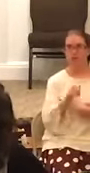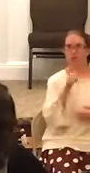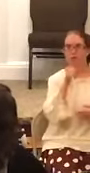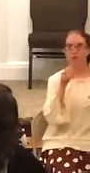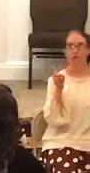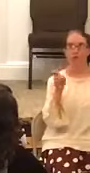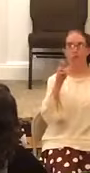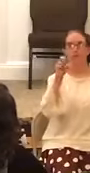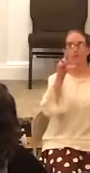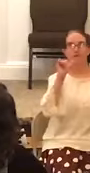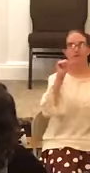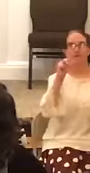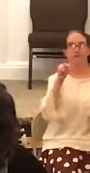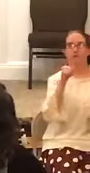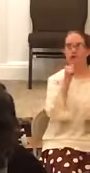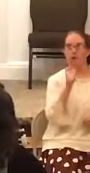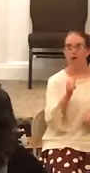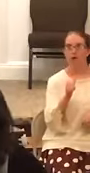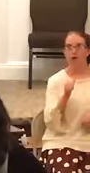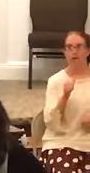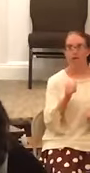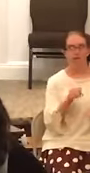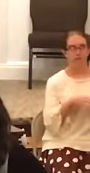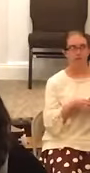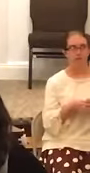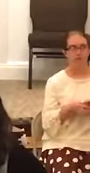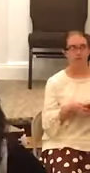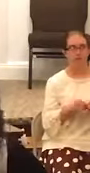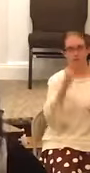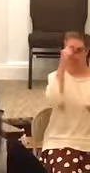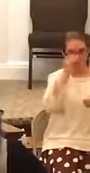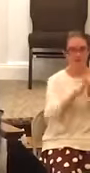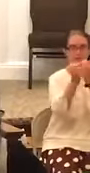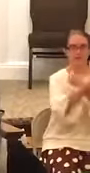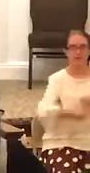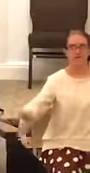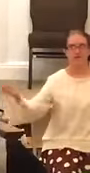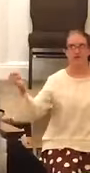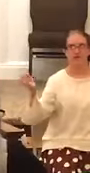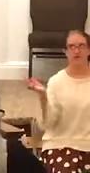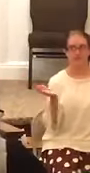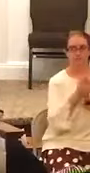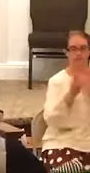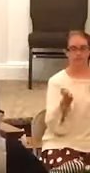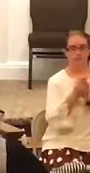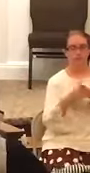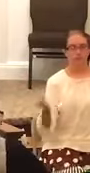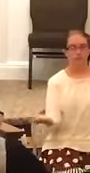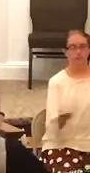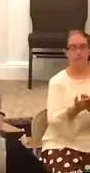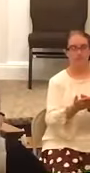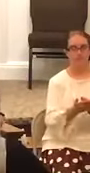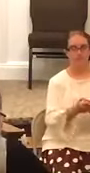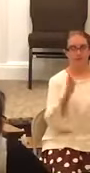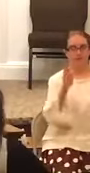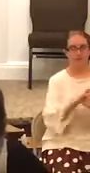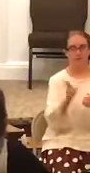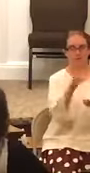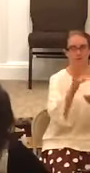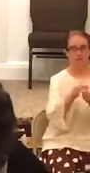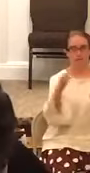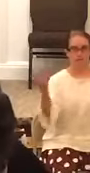claim to be a religion. We're not. We're not a religion. Amen. We just believe in salvation. Hallelujah. We're here because we've been filled with the Holy